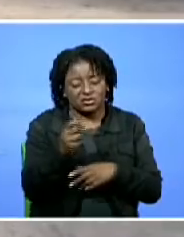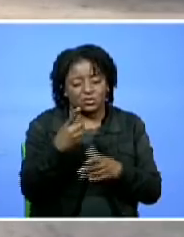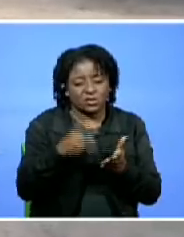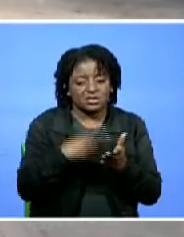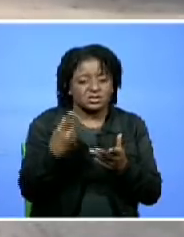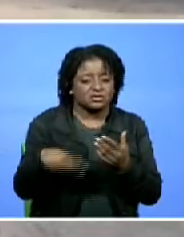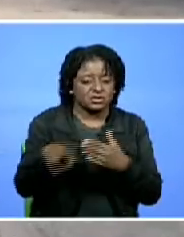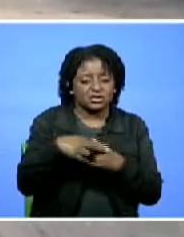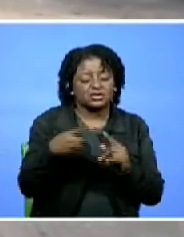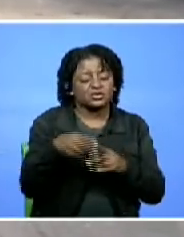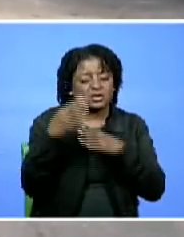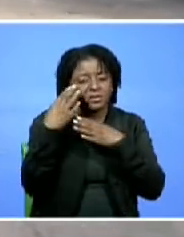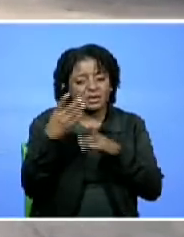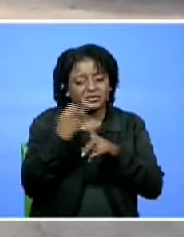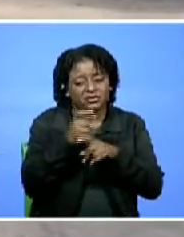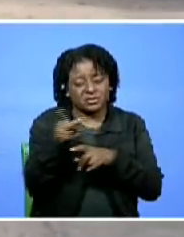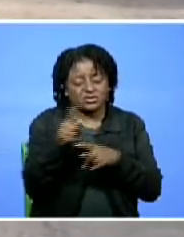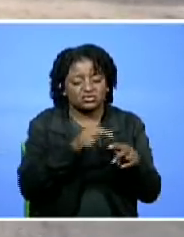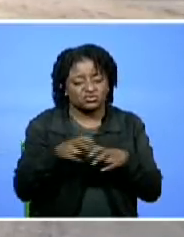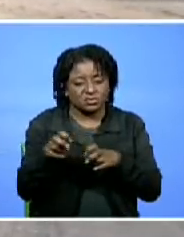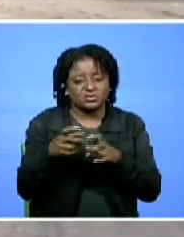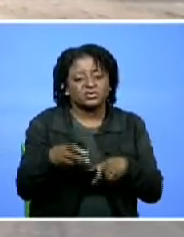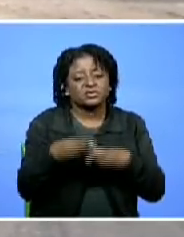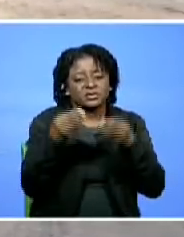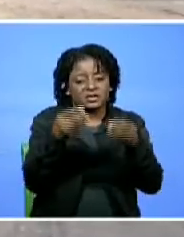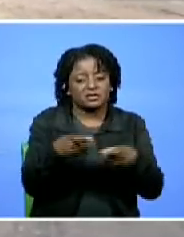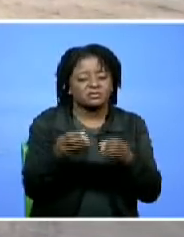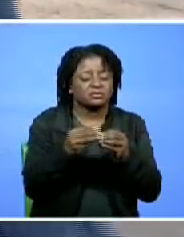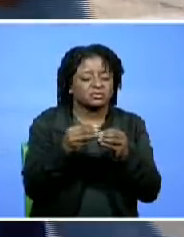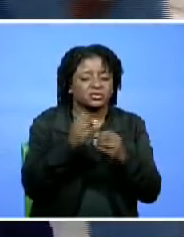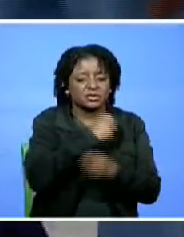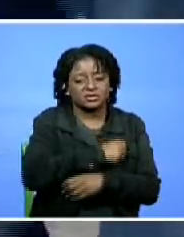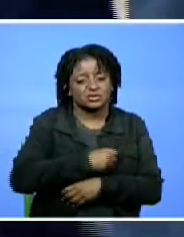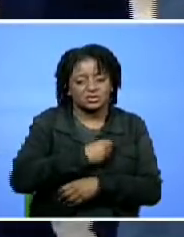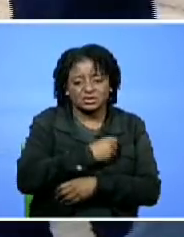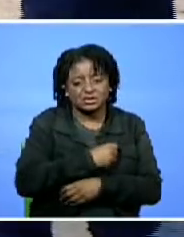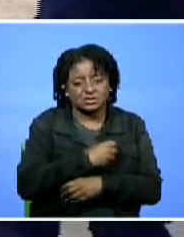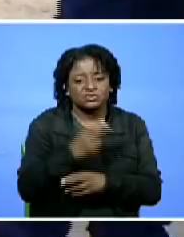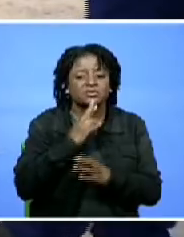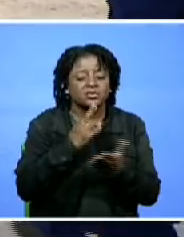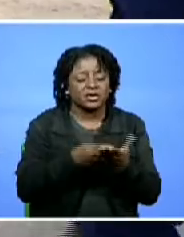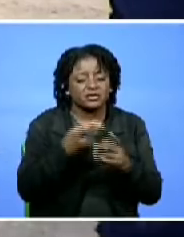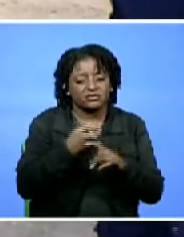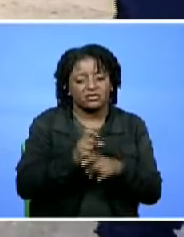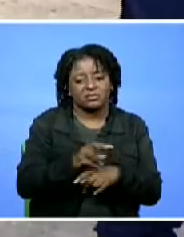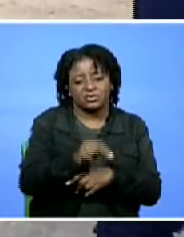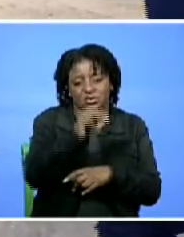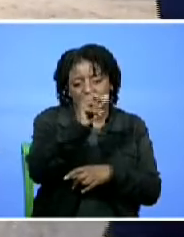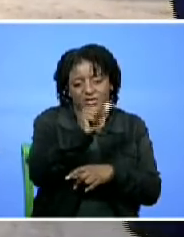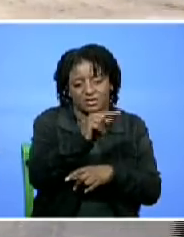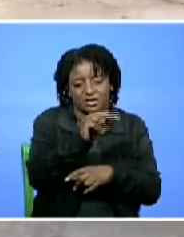next week to further offer condolences. Reporting from North Andros, I'm Altavis Munnings, ZNS Network News.